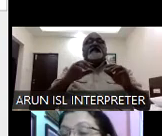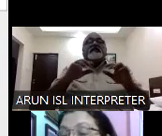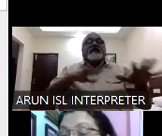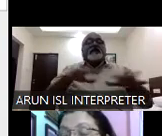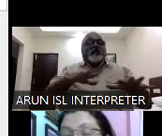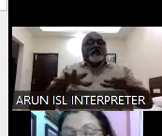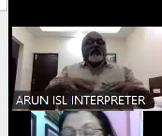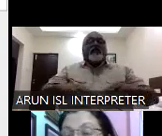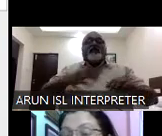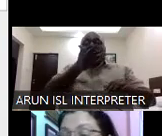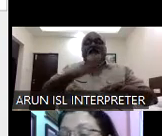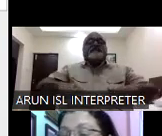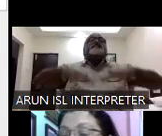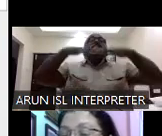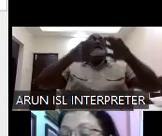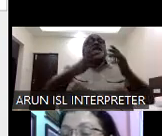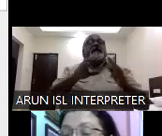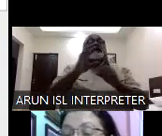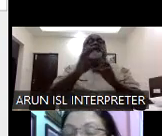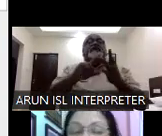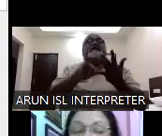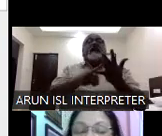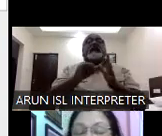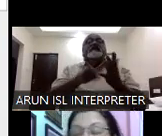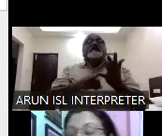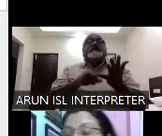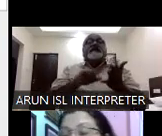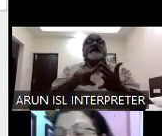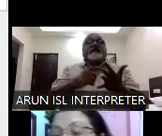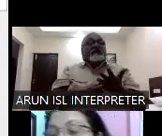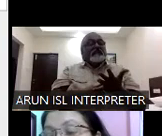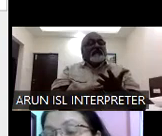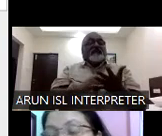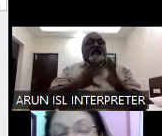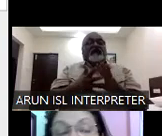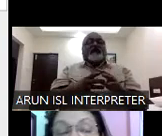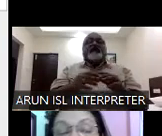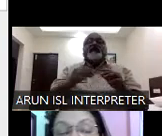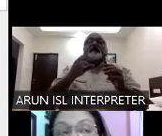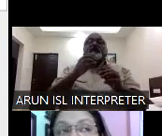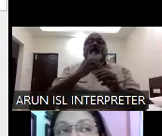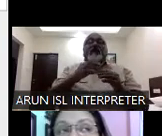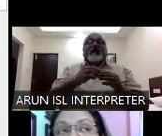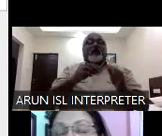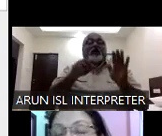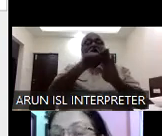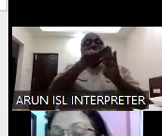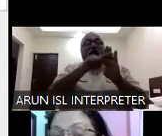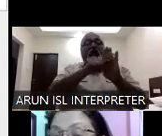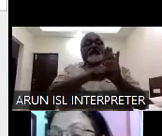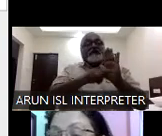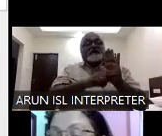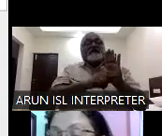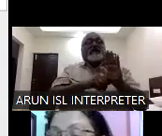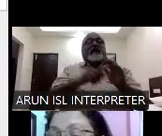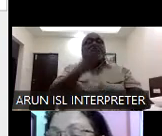quarantine and lockdown. I think NCPEDP also worked to the lockdown guidelines and they also released. So the point is, in the lockdown